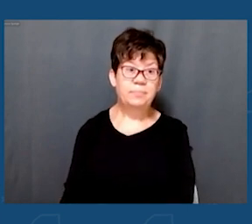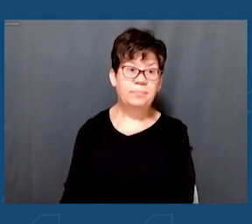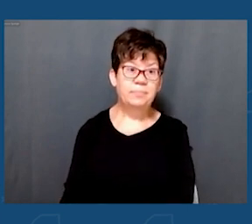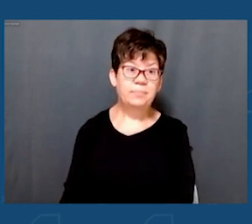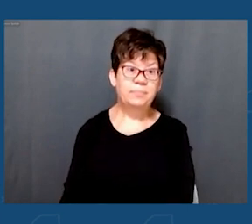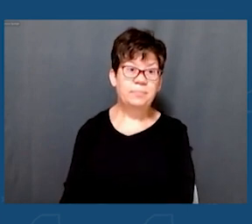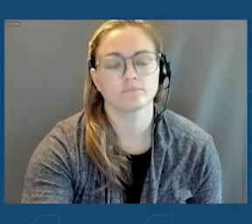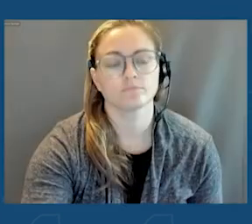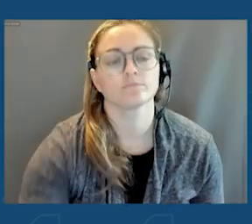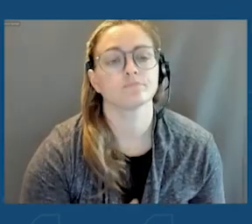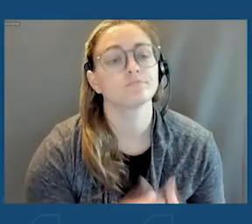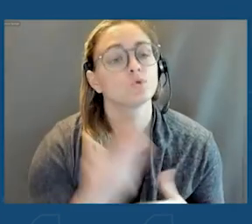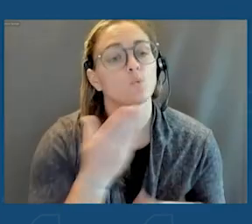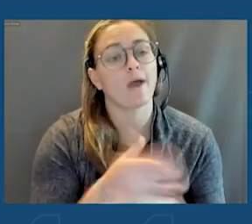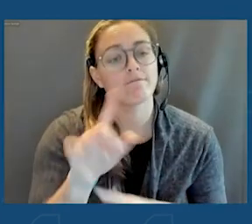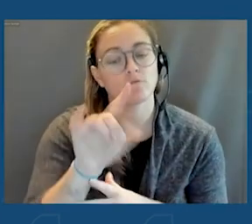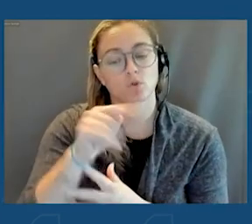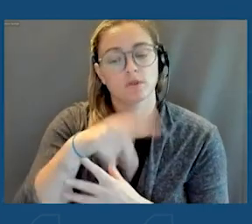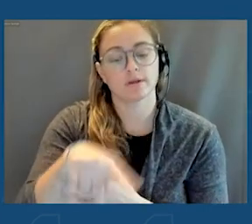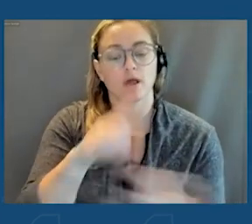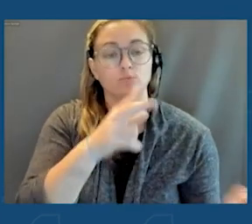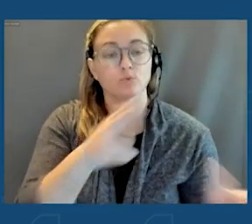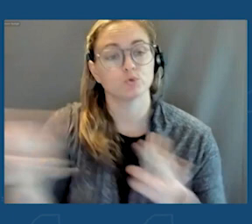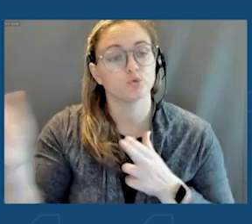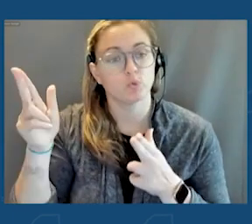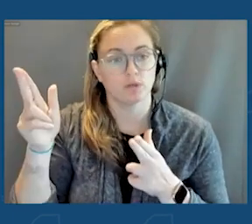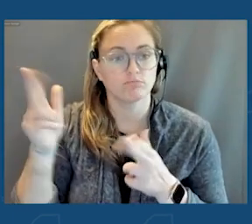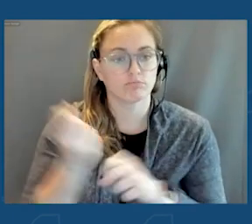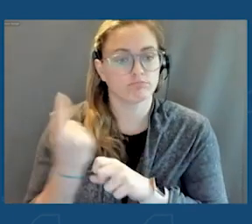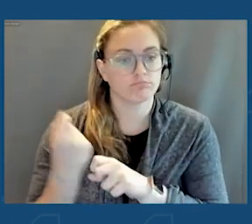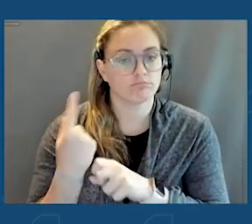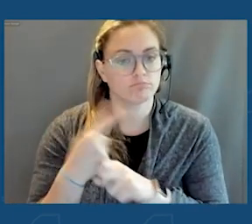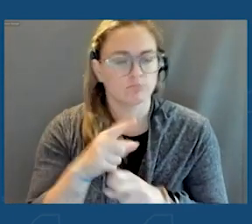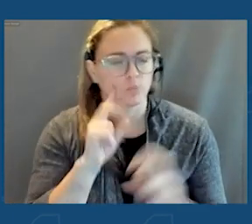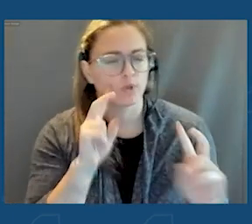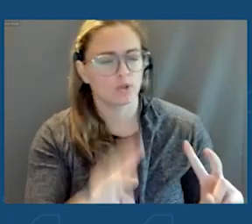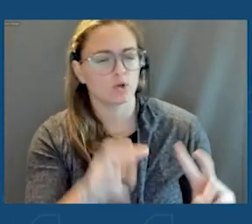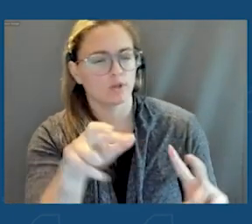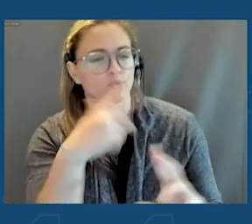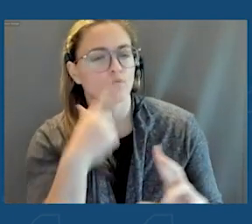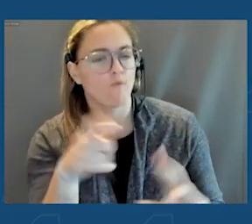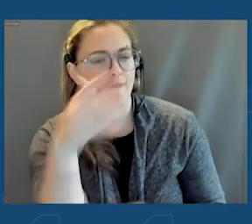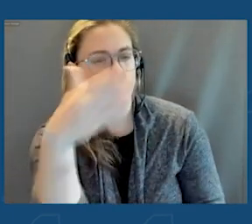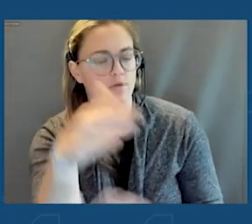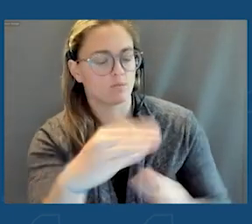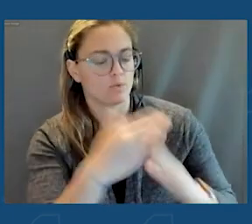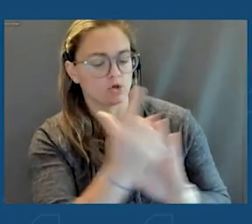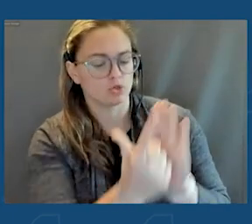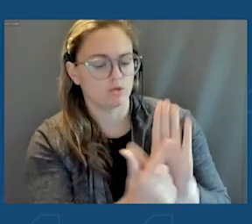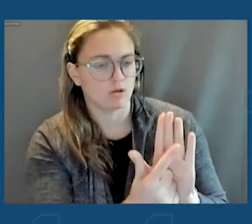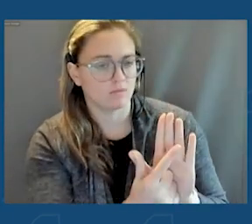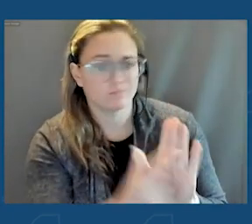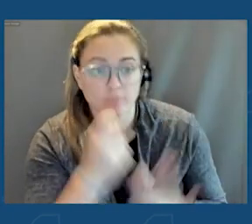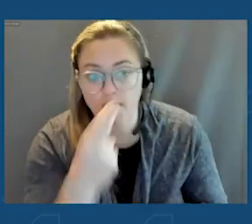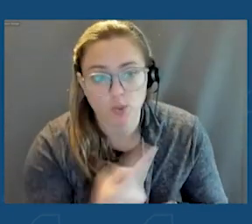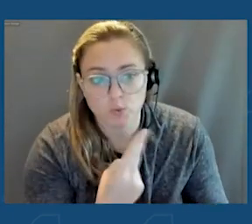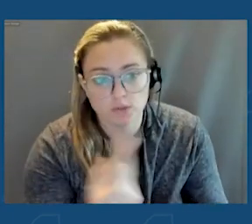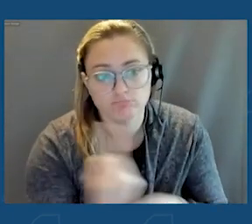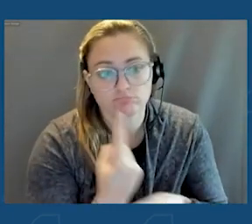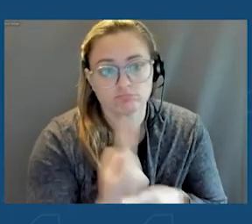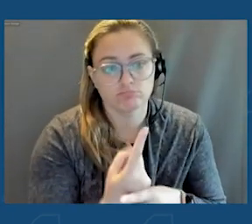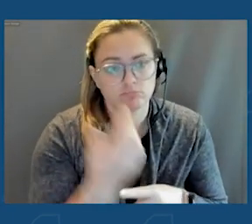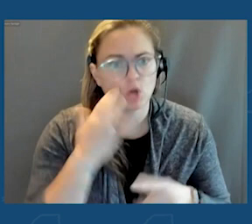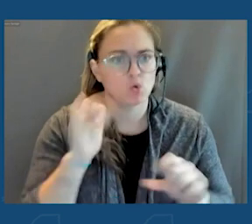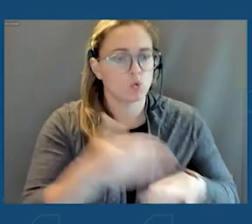hometown, we took a close look at our red flag protection law. It was not being used. I knew it could be better, it